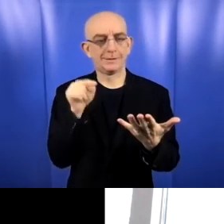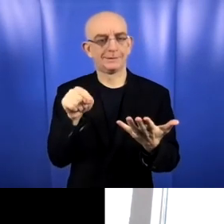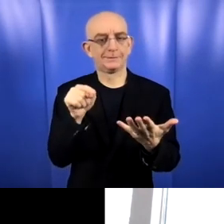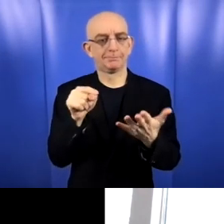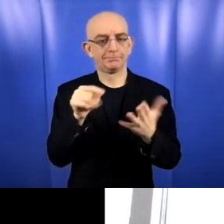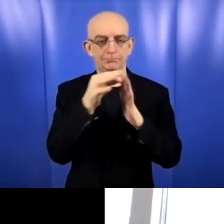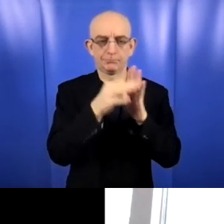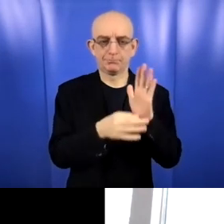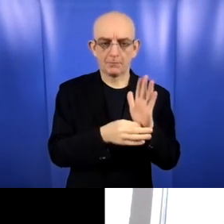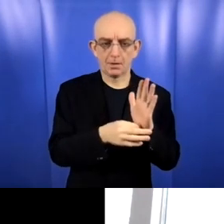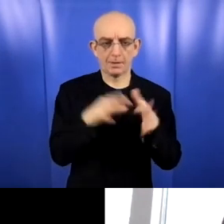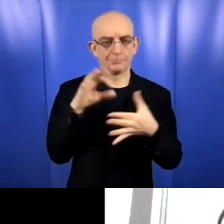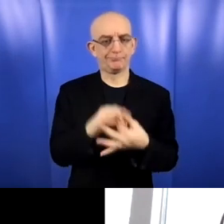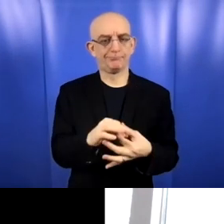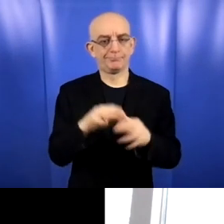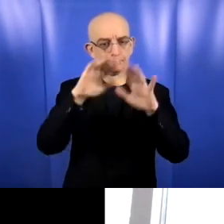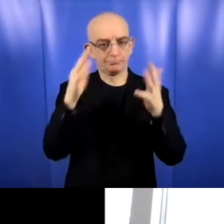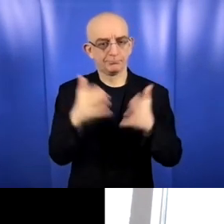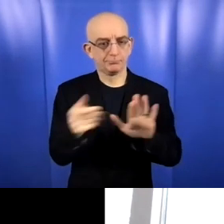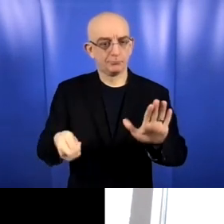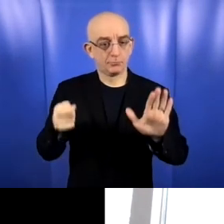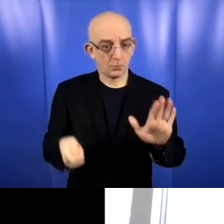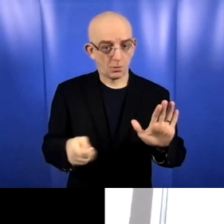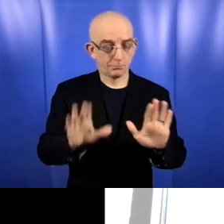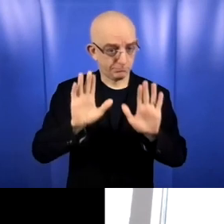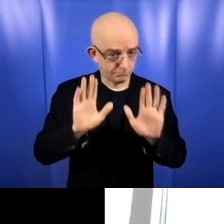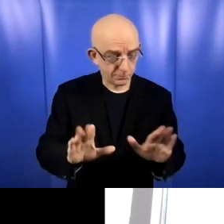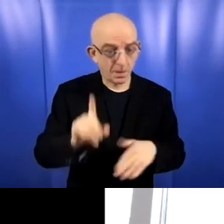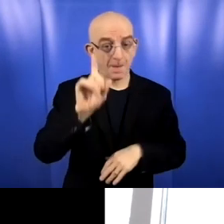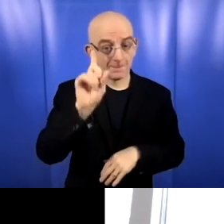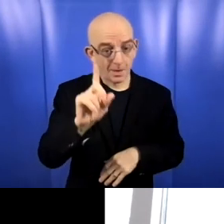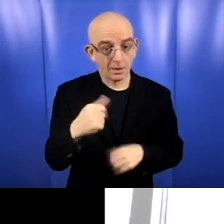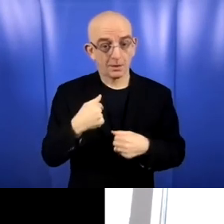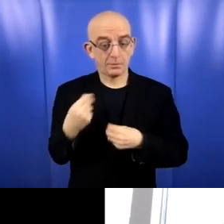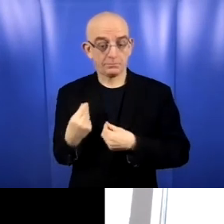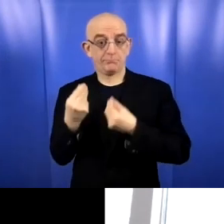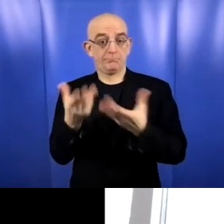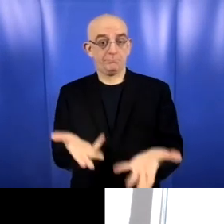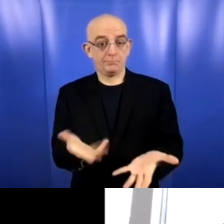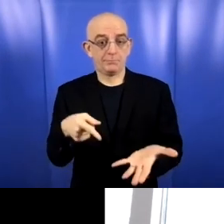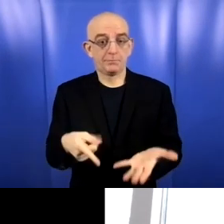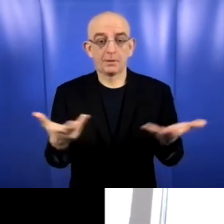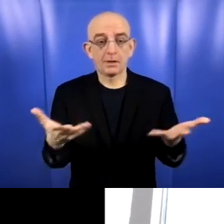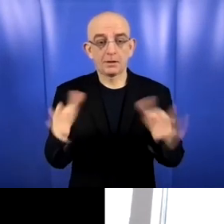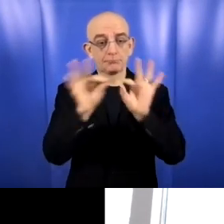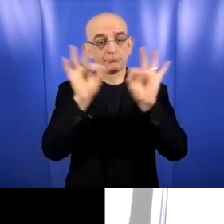Compact's objectives, from your perspective as a key partner, help us move from principles to action?